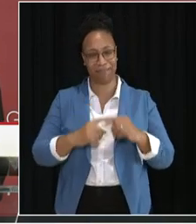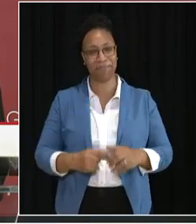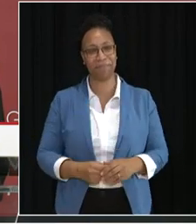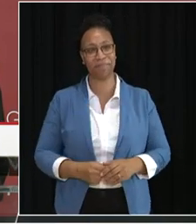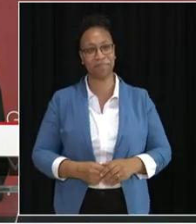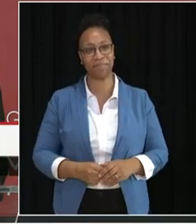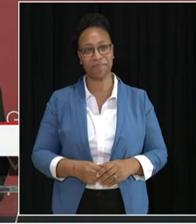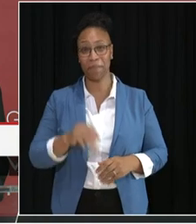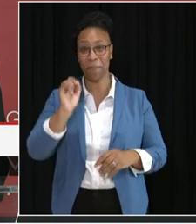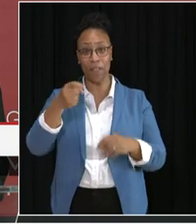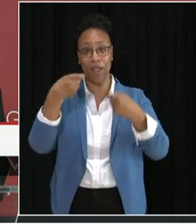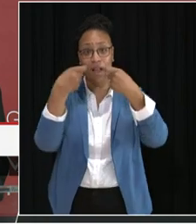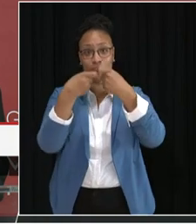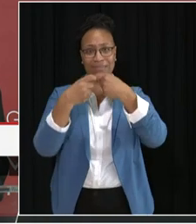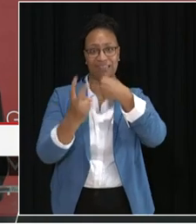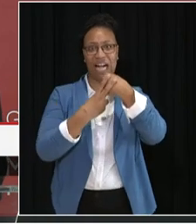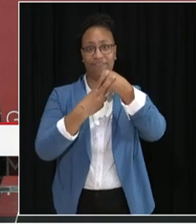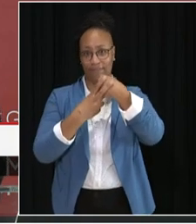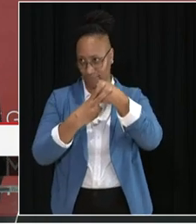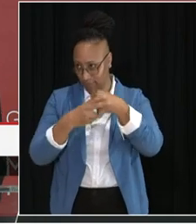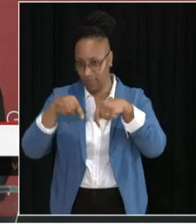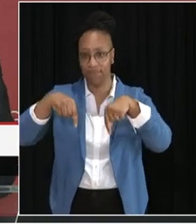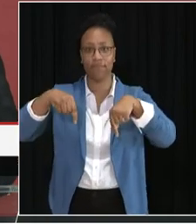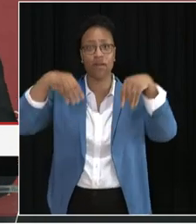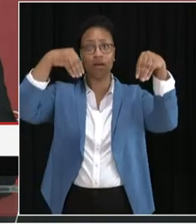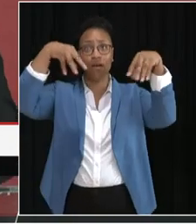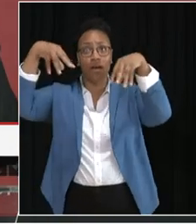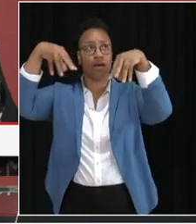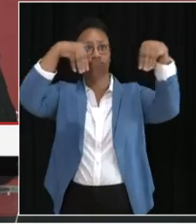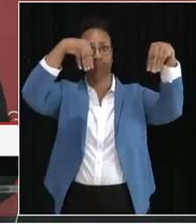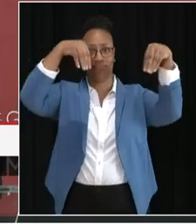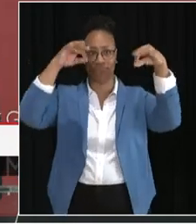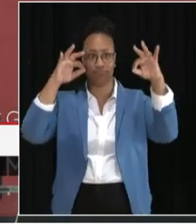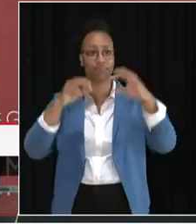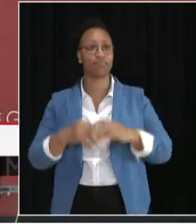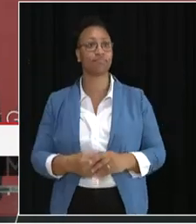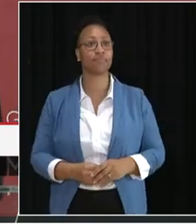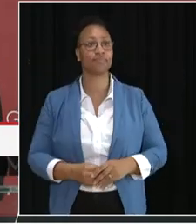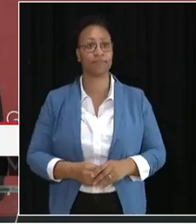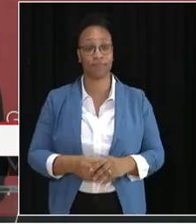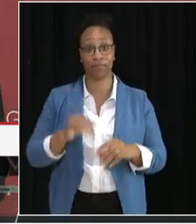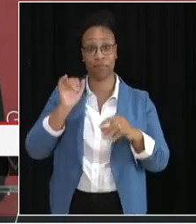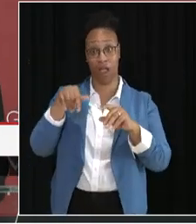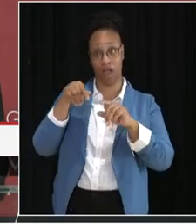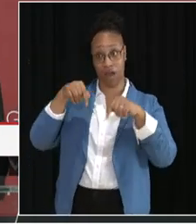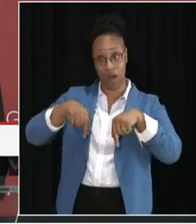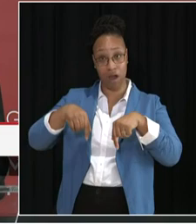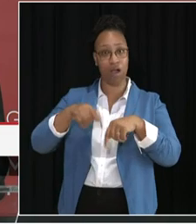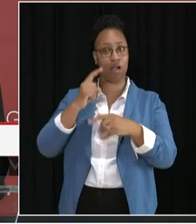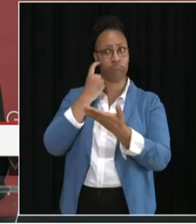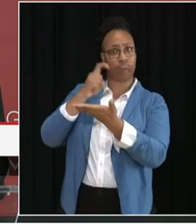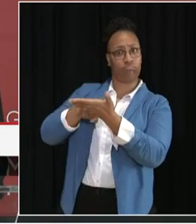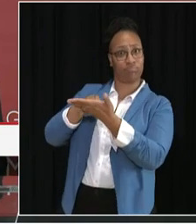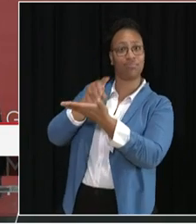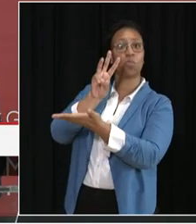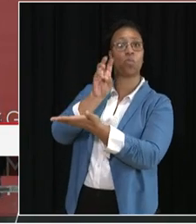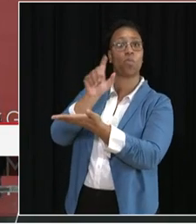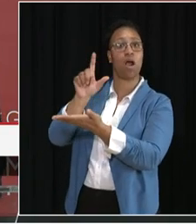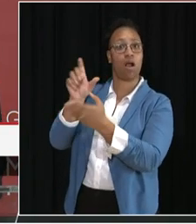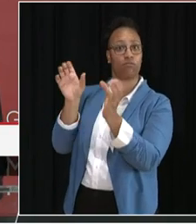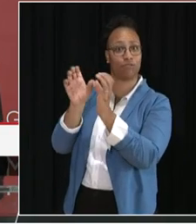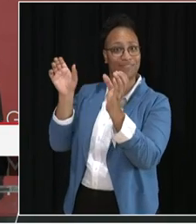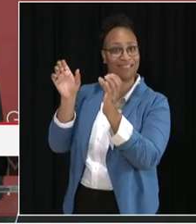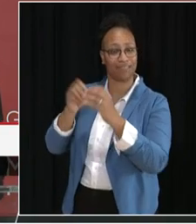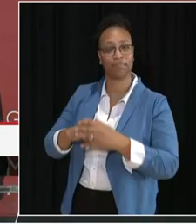with net zero energy and WELL certification, again, advancing our sustainability goals. To meet these